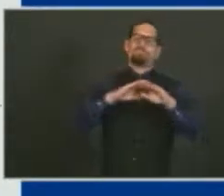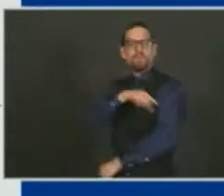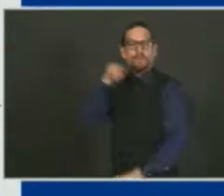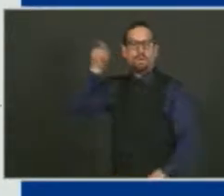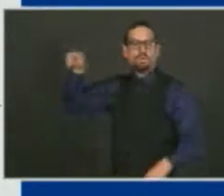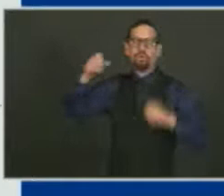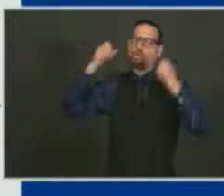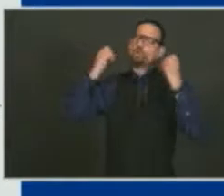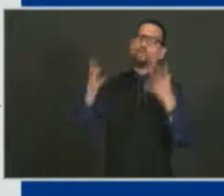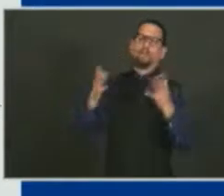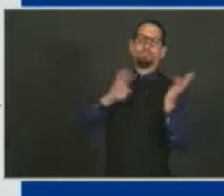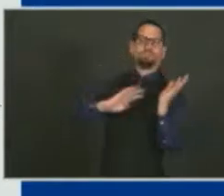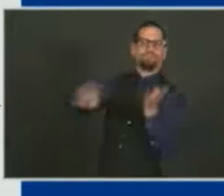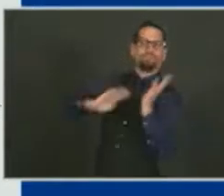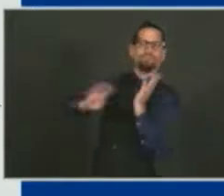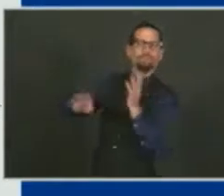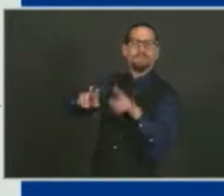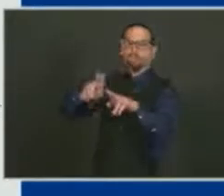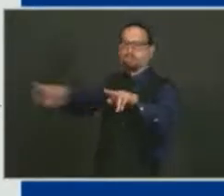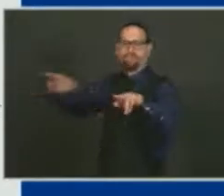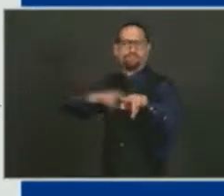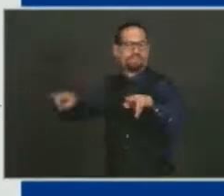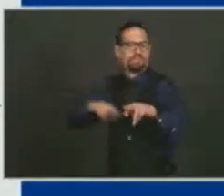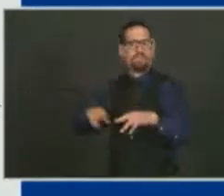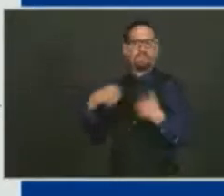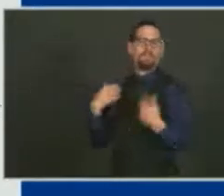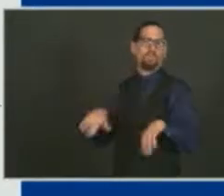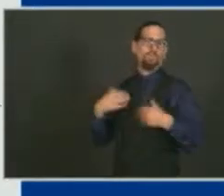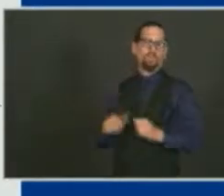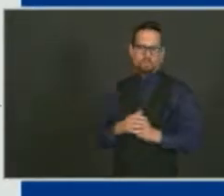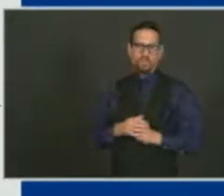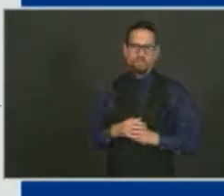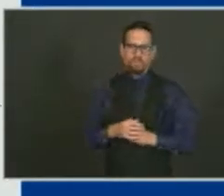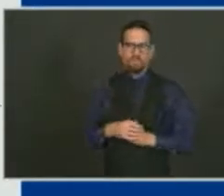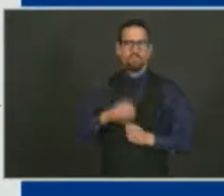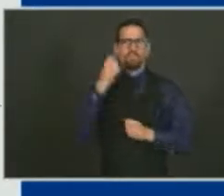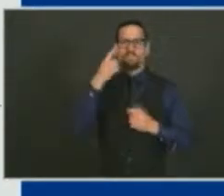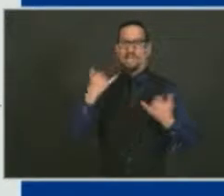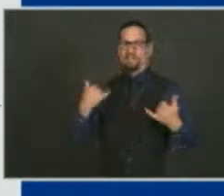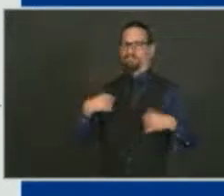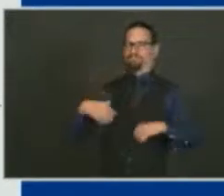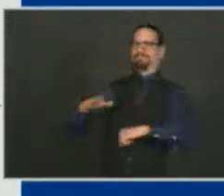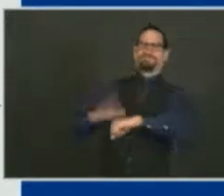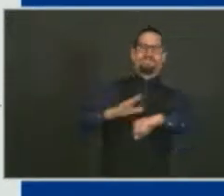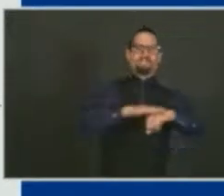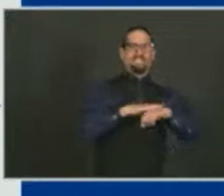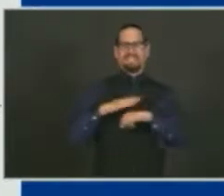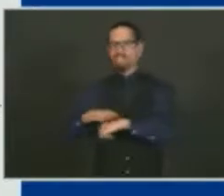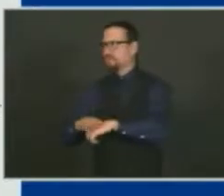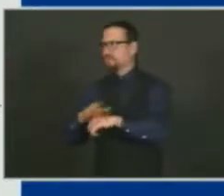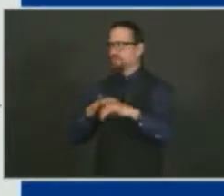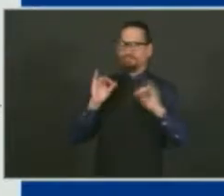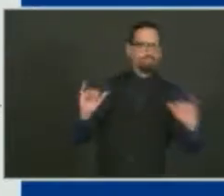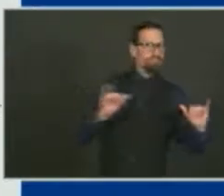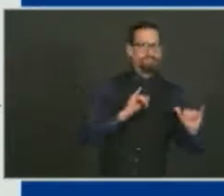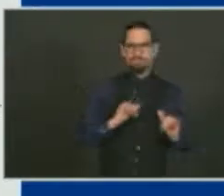hospitalizations. I say to you today, we all need to adjust our behavior.